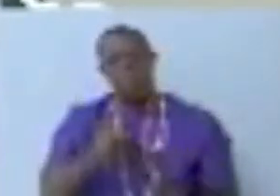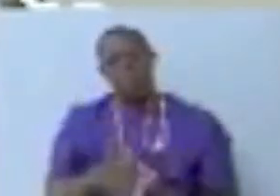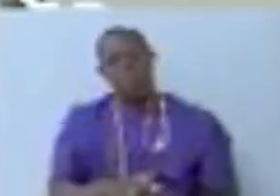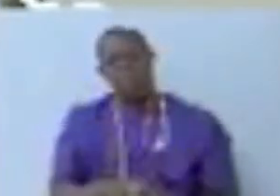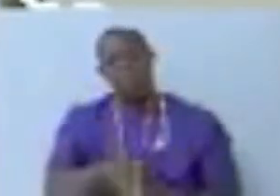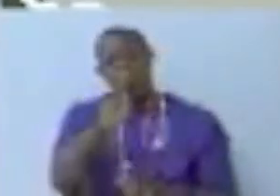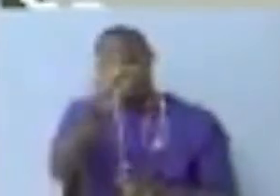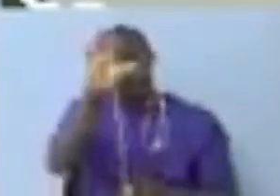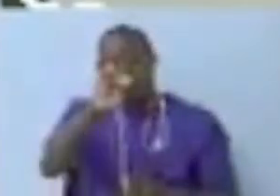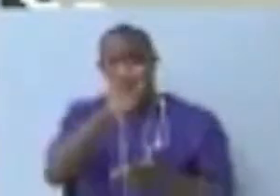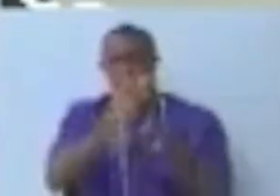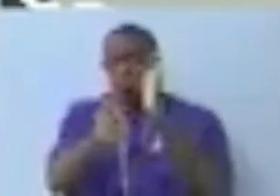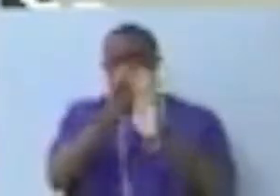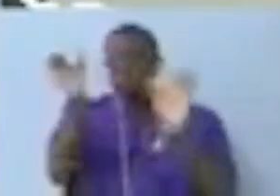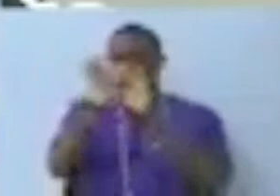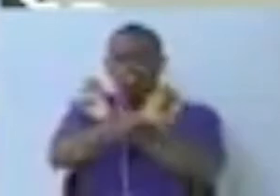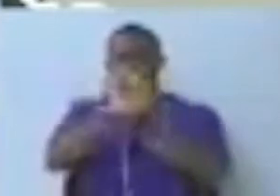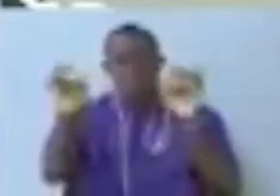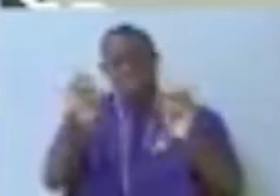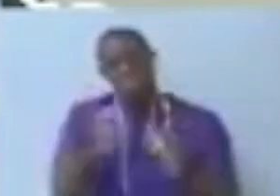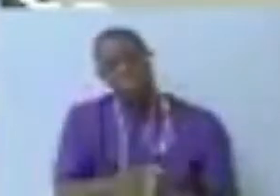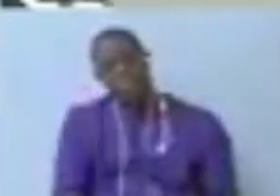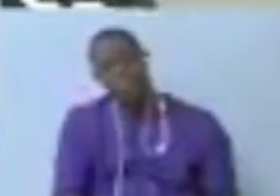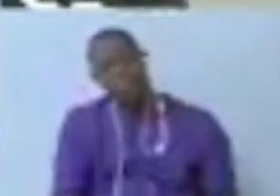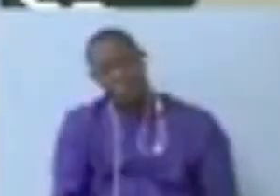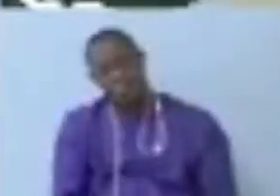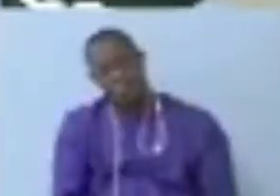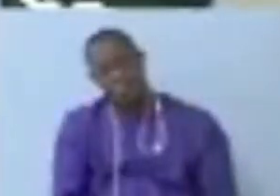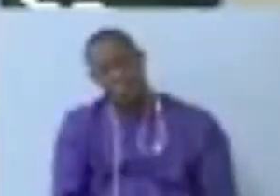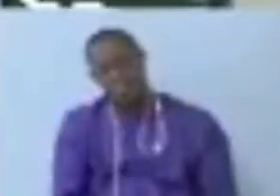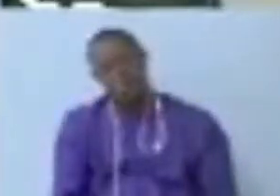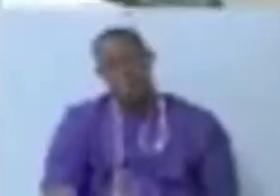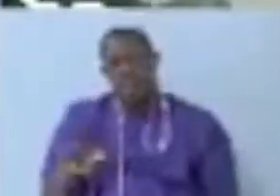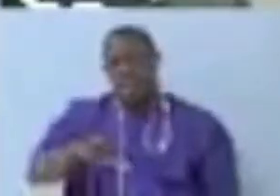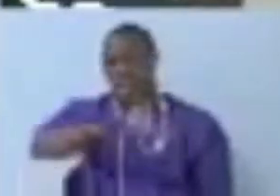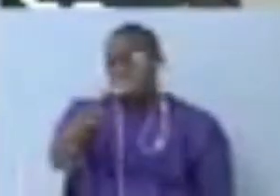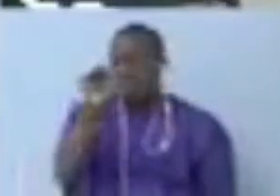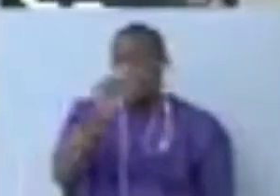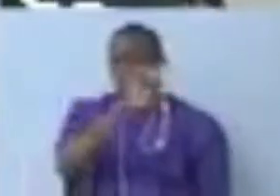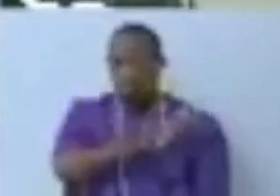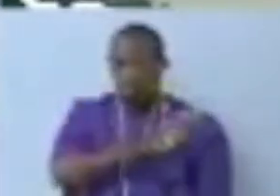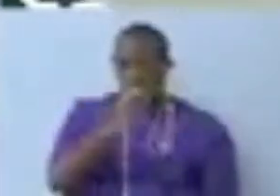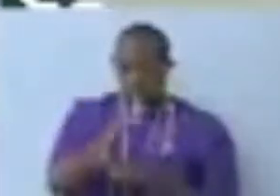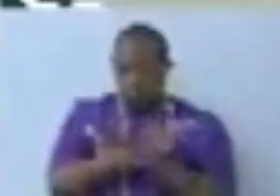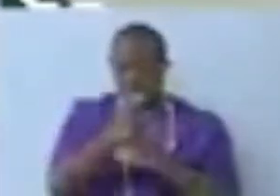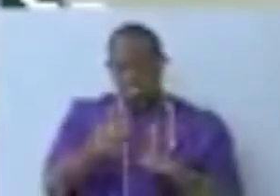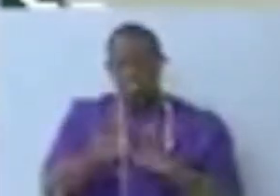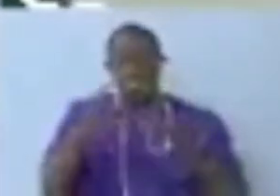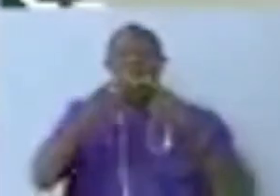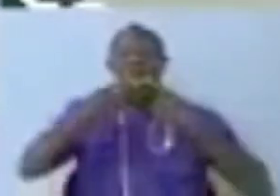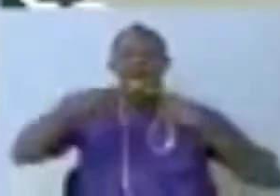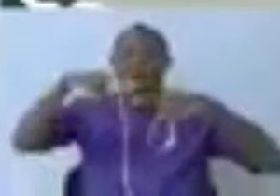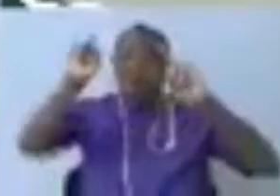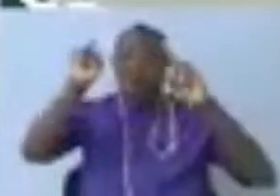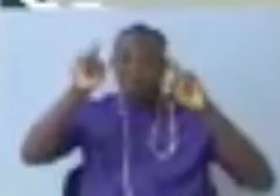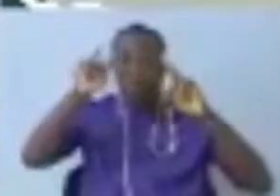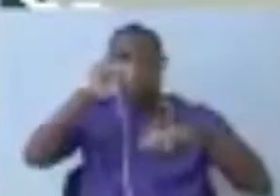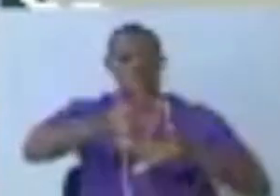You did not do anything. It was also issued and your picture put in there.